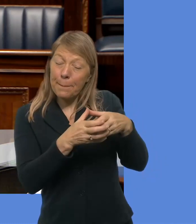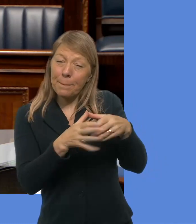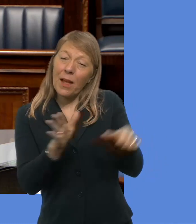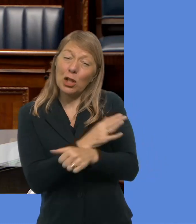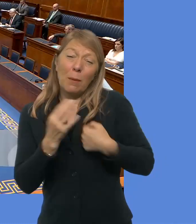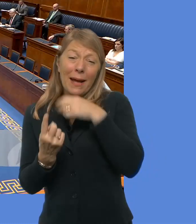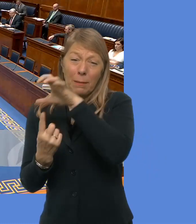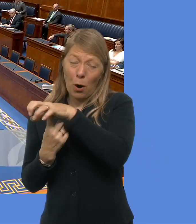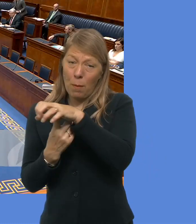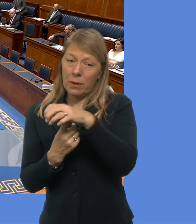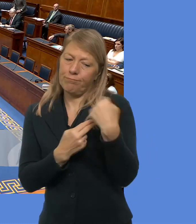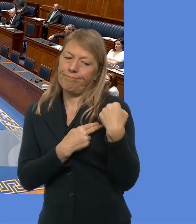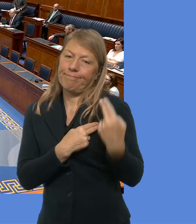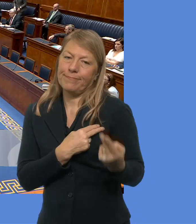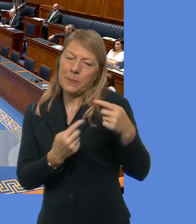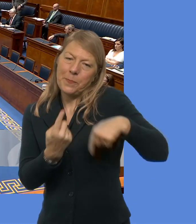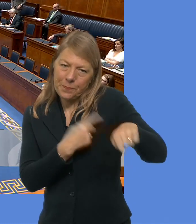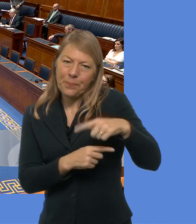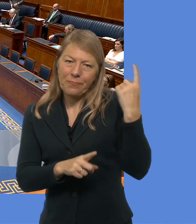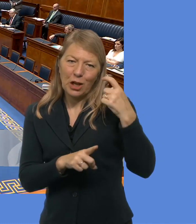that. I call Justin McNulty.